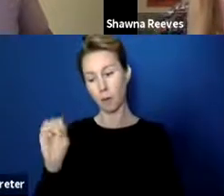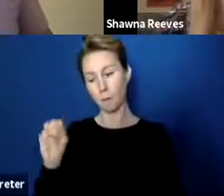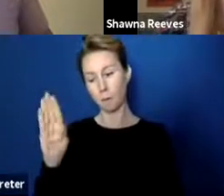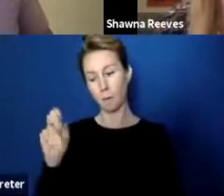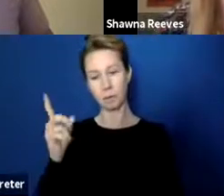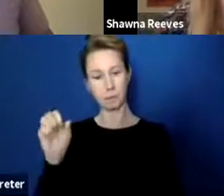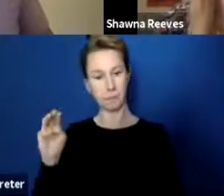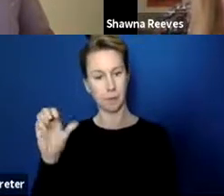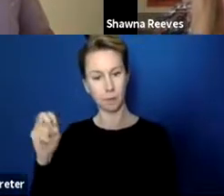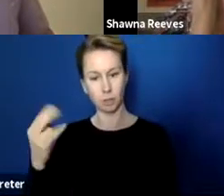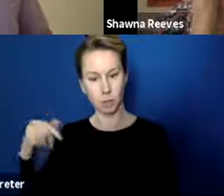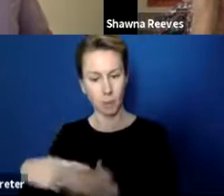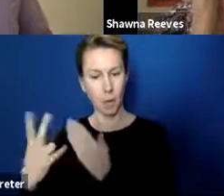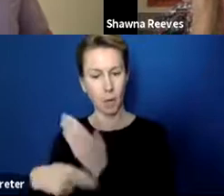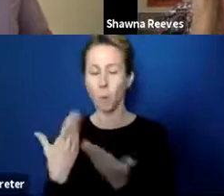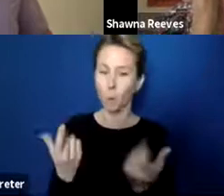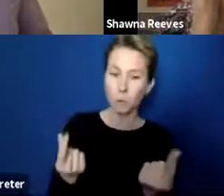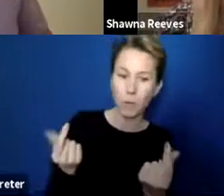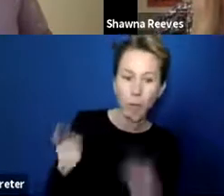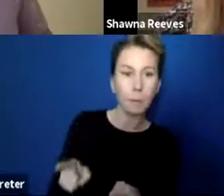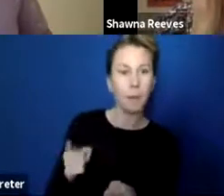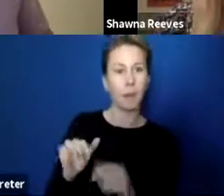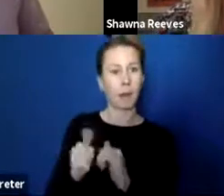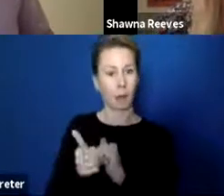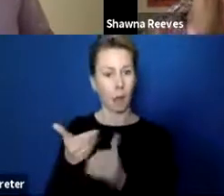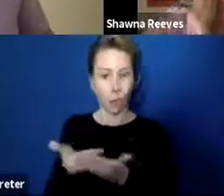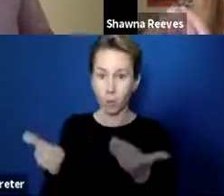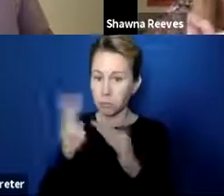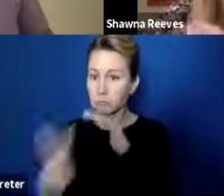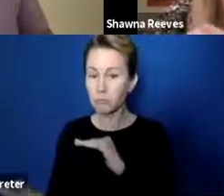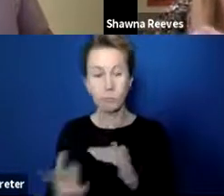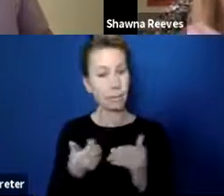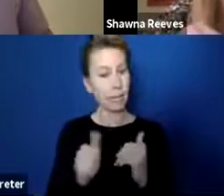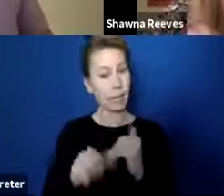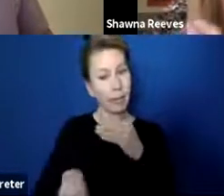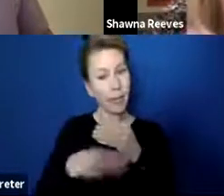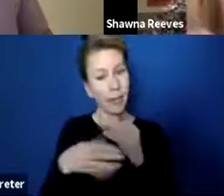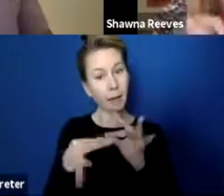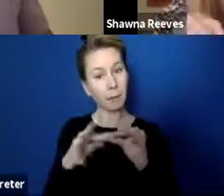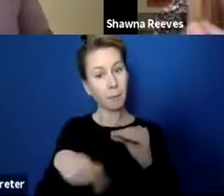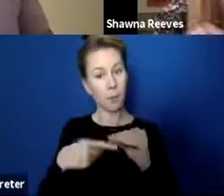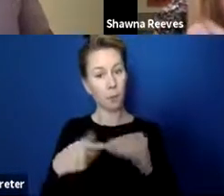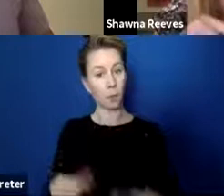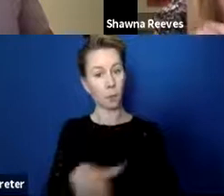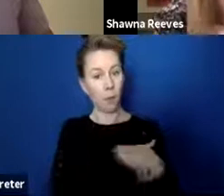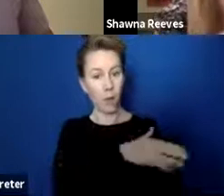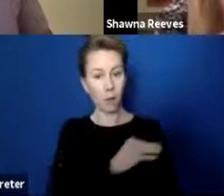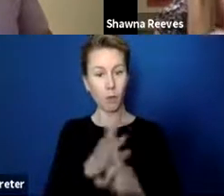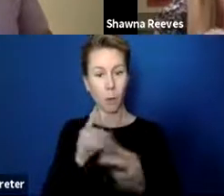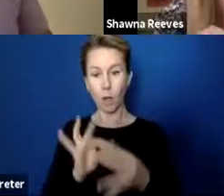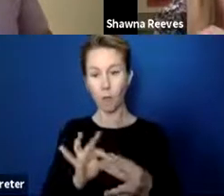for a while, but just want to put that out there that you're a giant A's fan. Benson just spoke about the San Francisco Long-Term Care